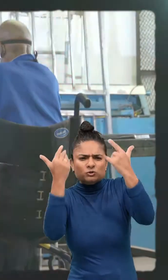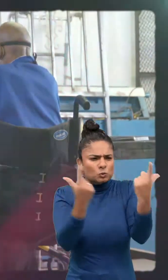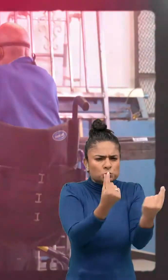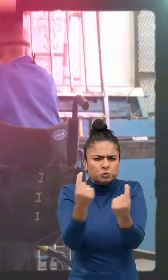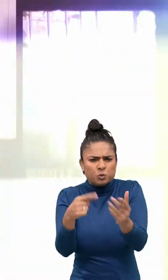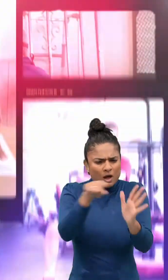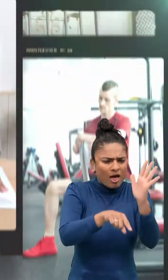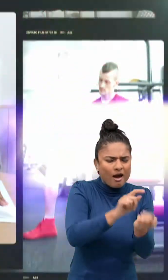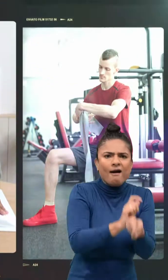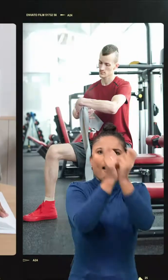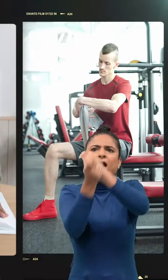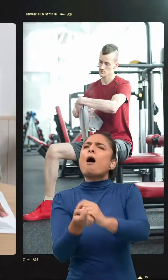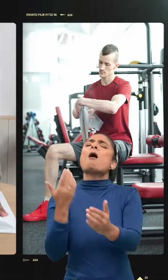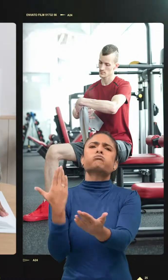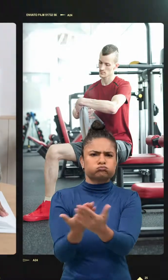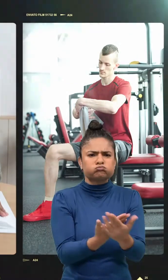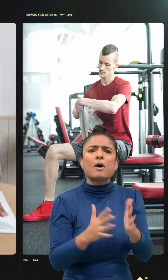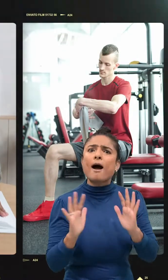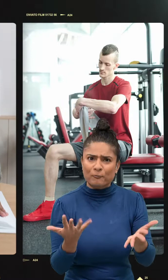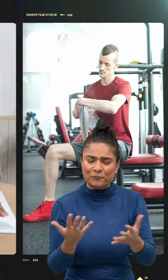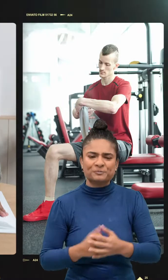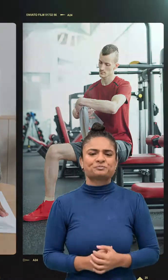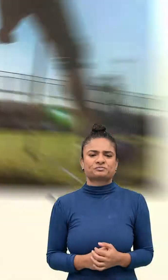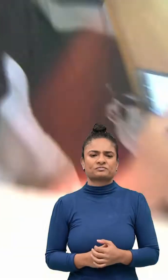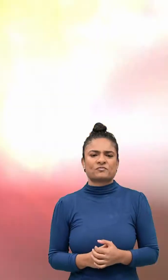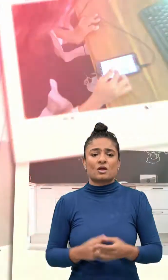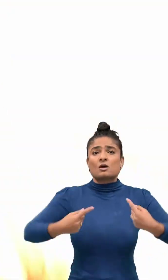expectations from seeing inability to expecting ability.